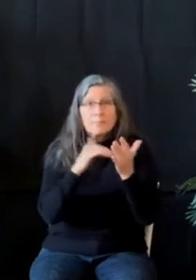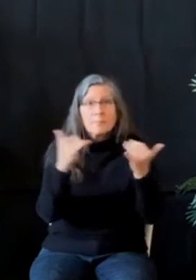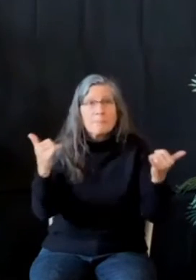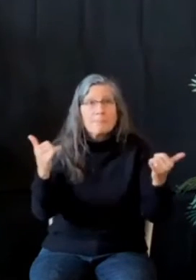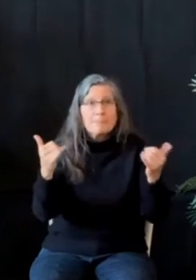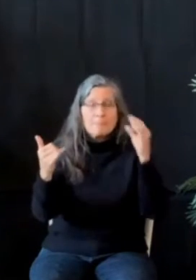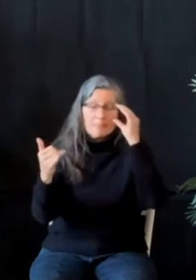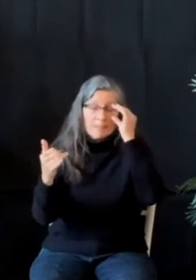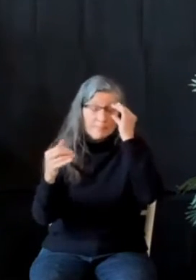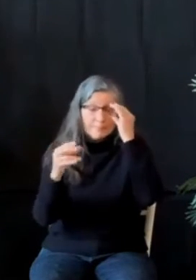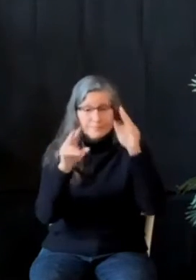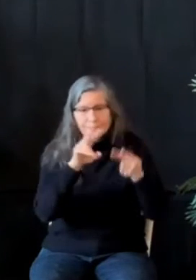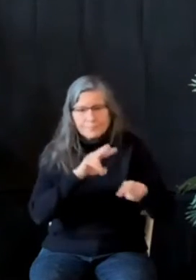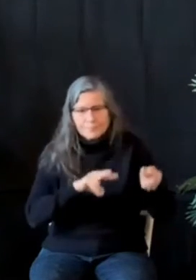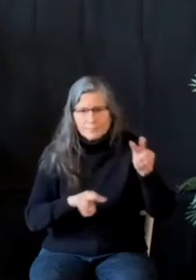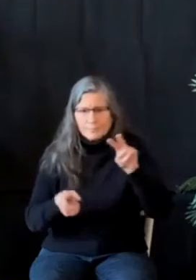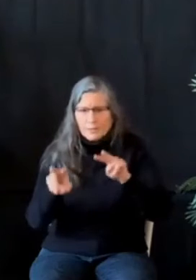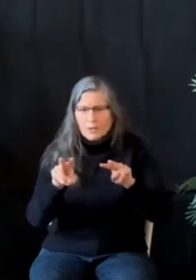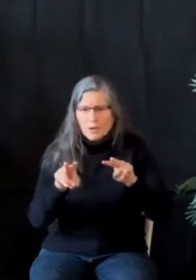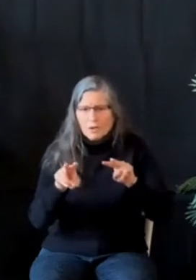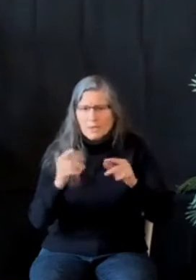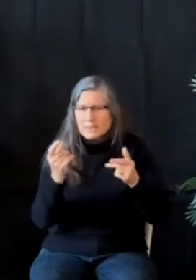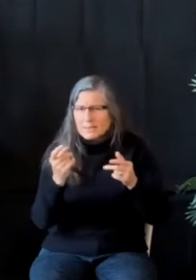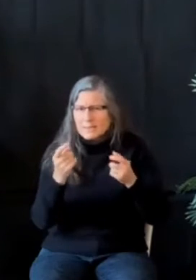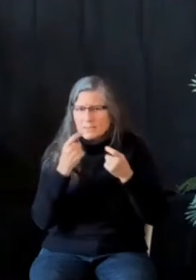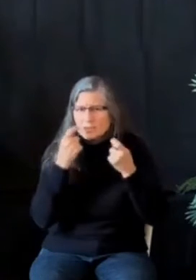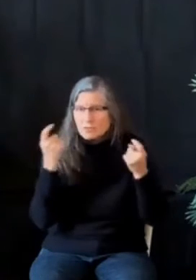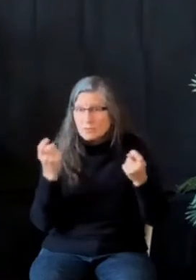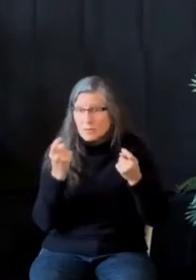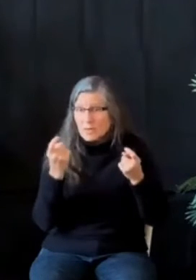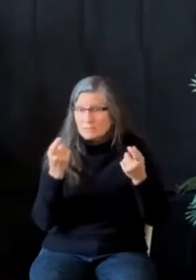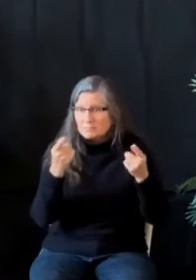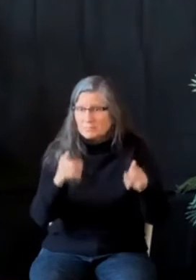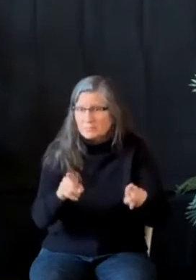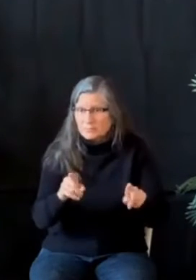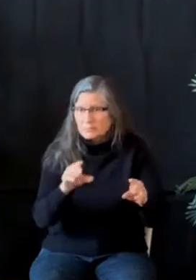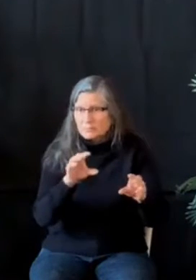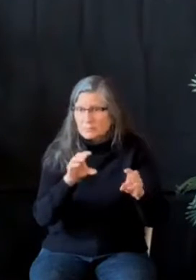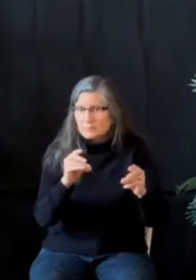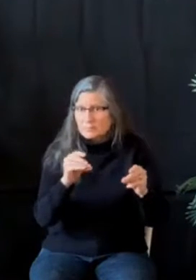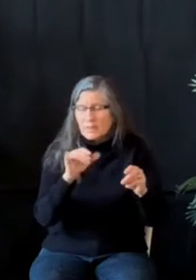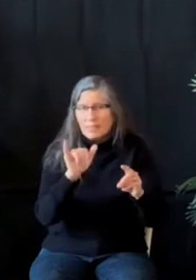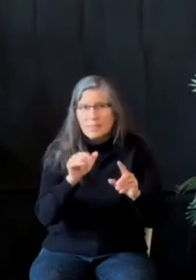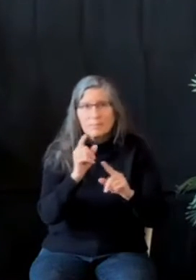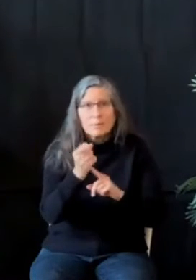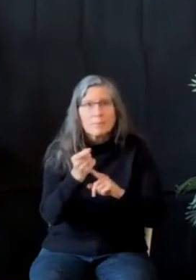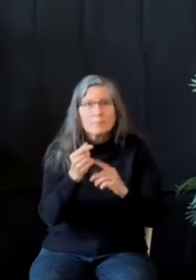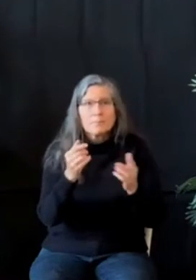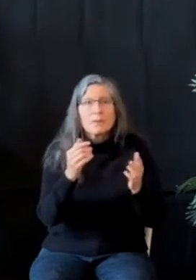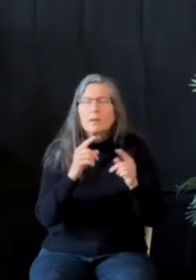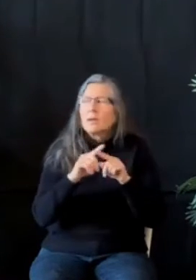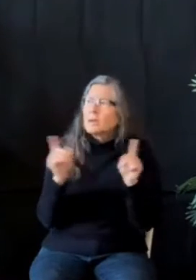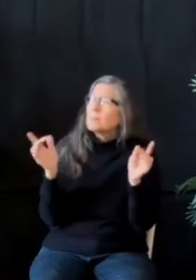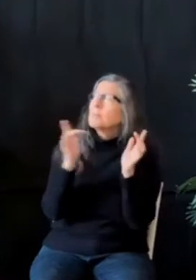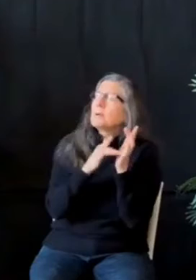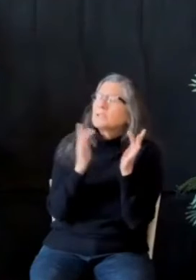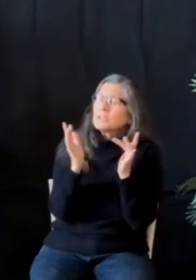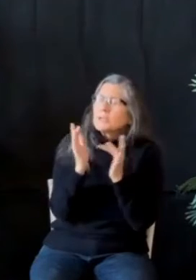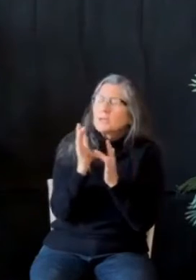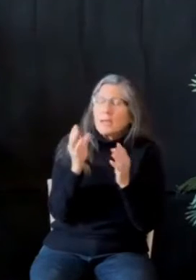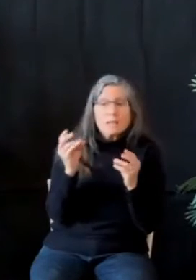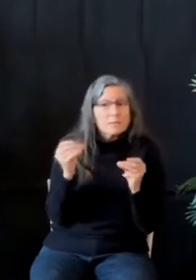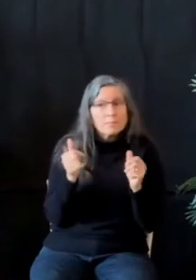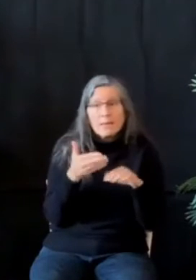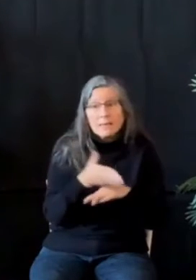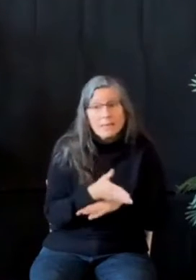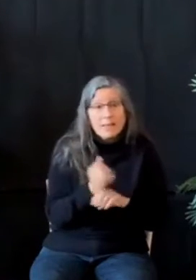this transgression caught in the act. John 8, 1 through 4. But Jesus, this was right after